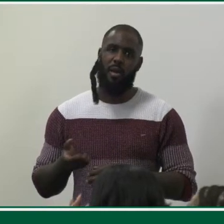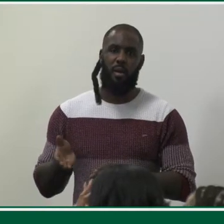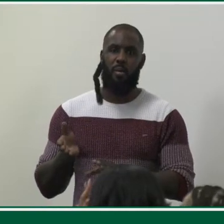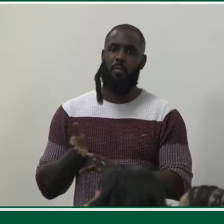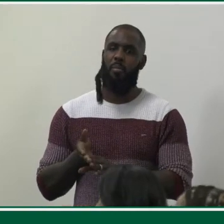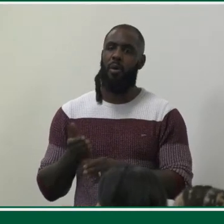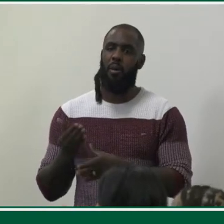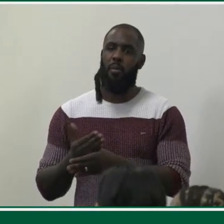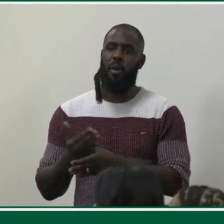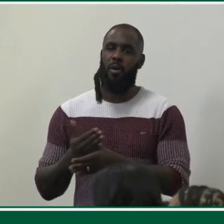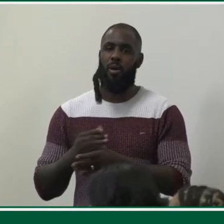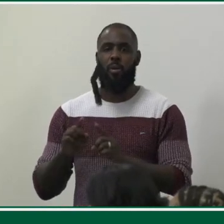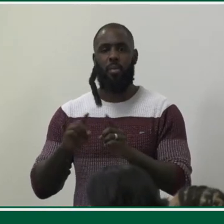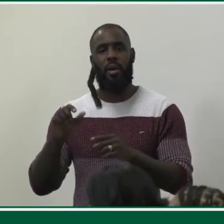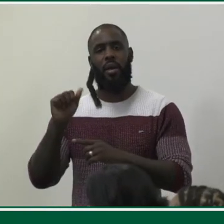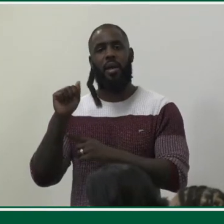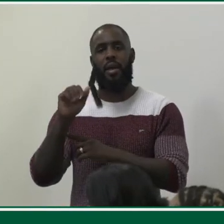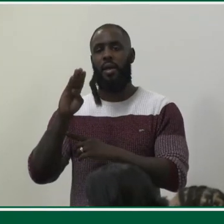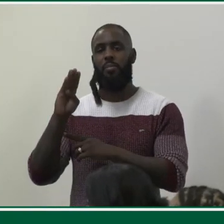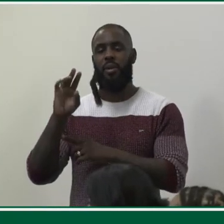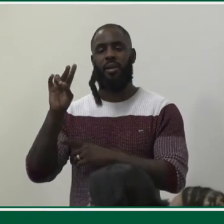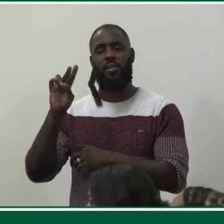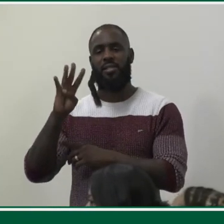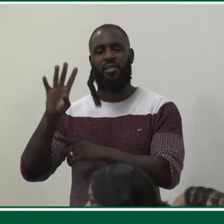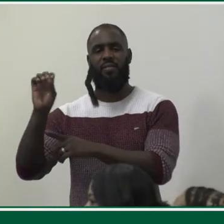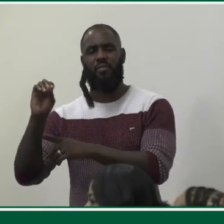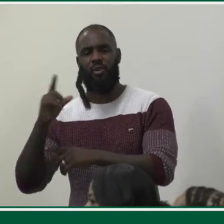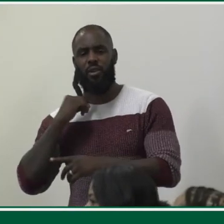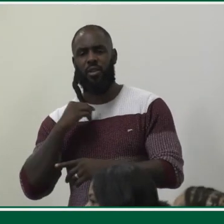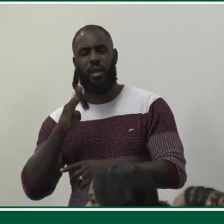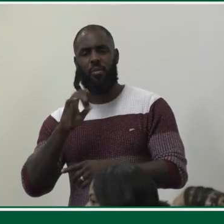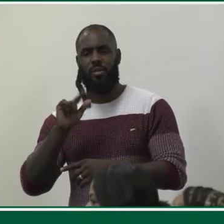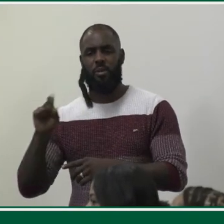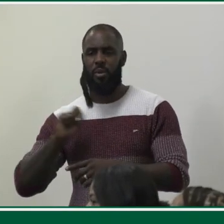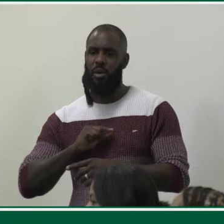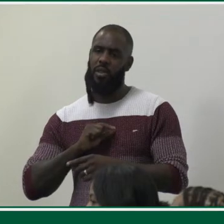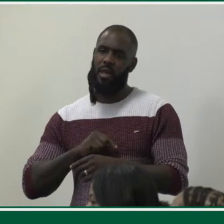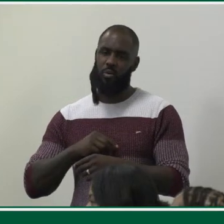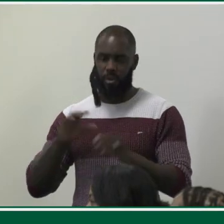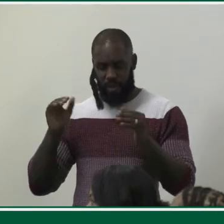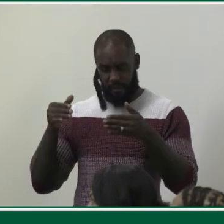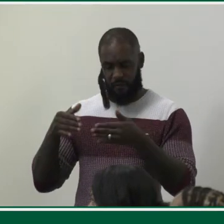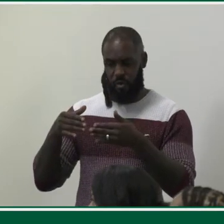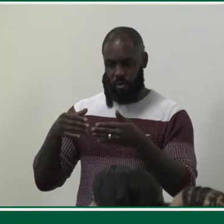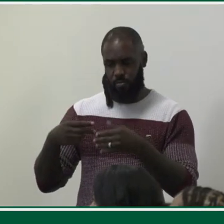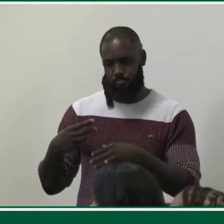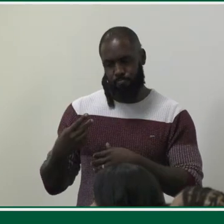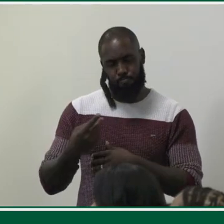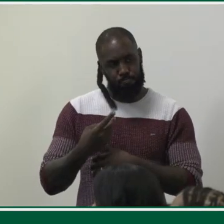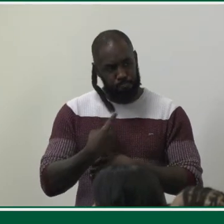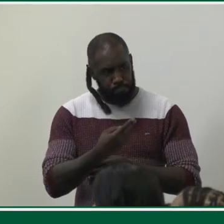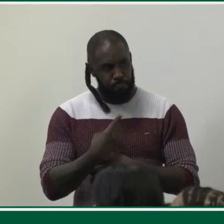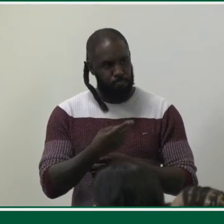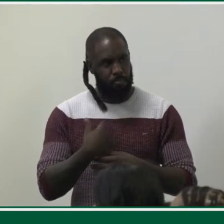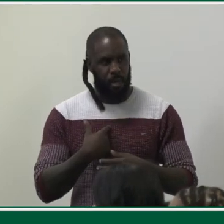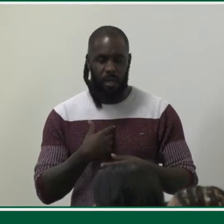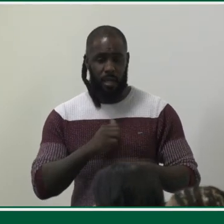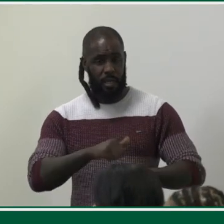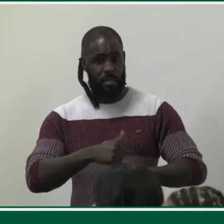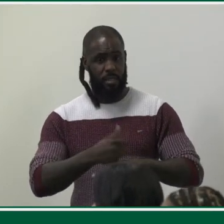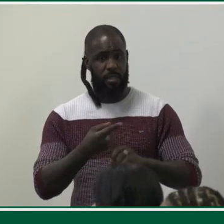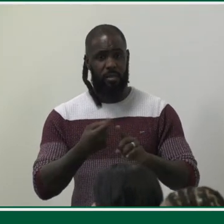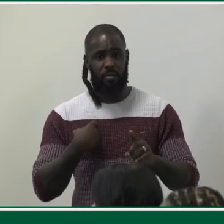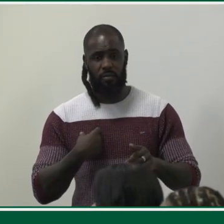but AB 740 was a bill that we worked on together that basically was based upon